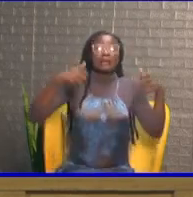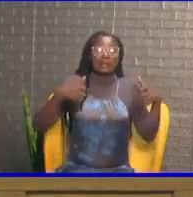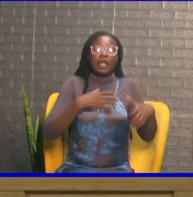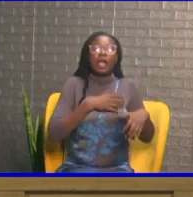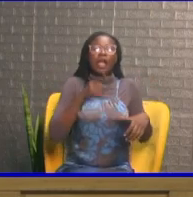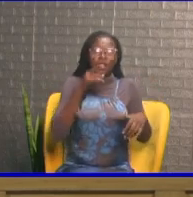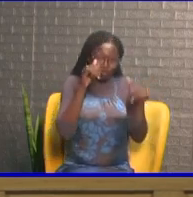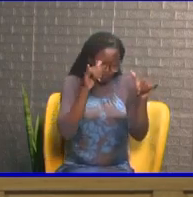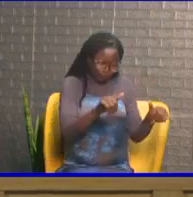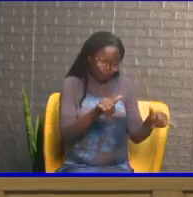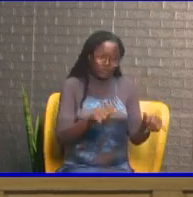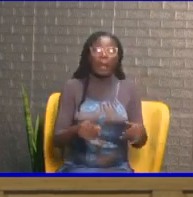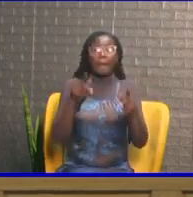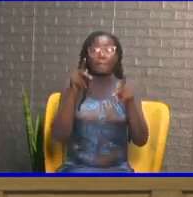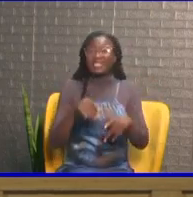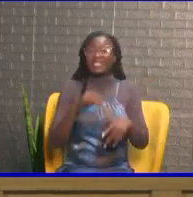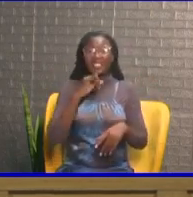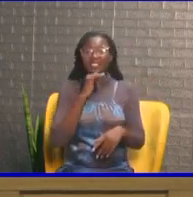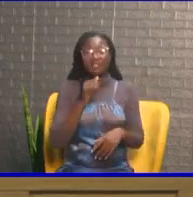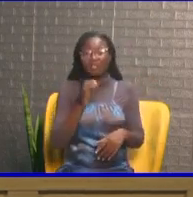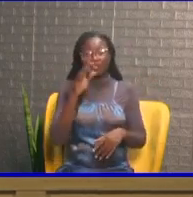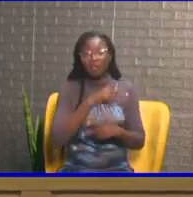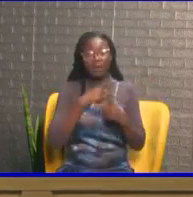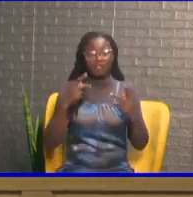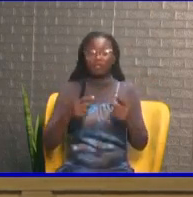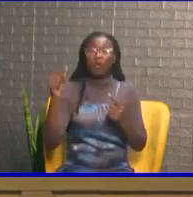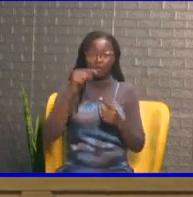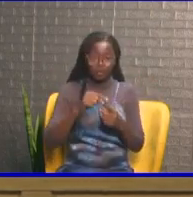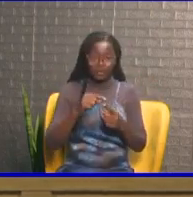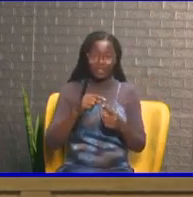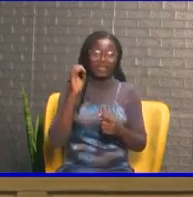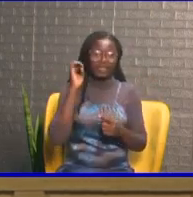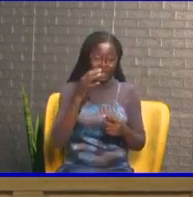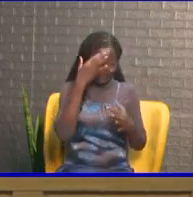not your pastor until he has made a decision you don't like and you stayed. That's the proof of pastor.